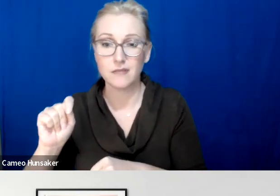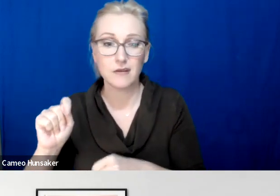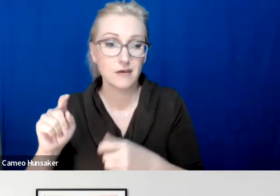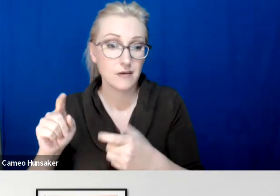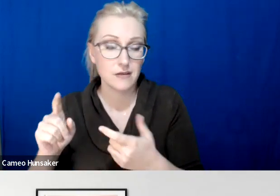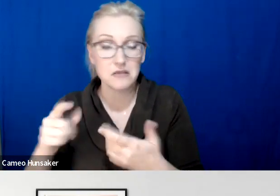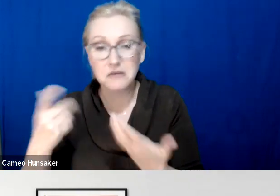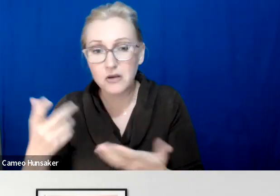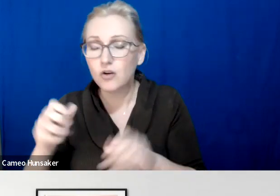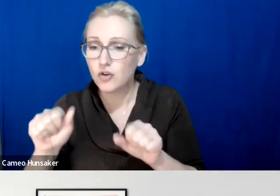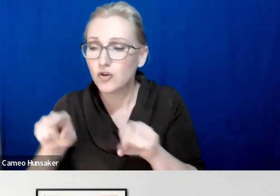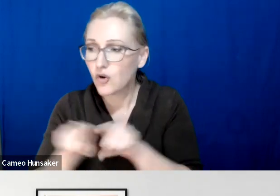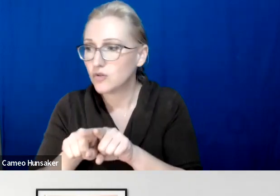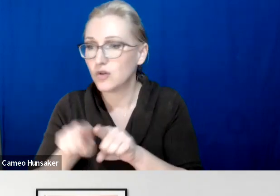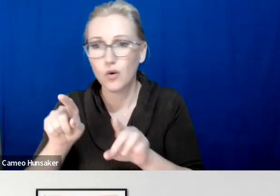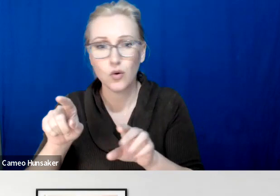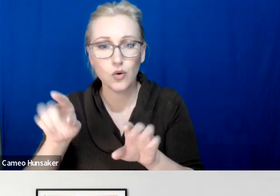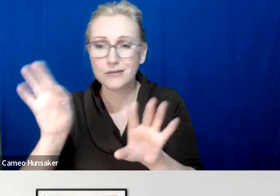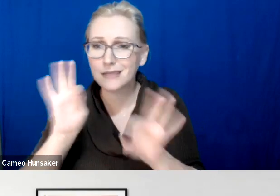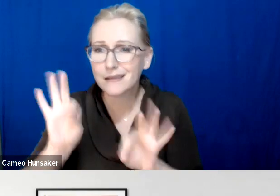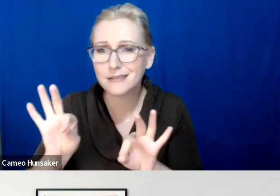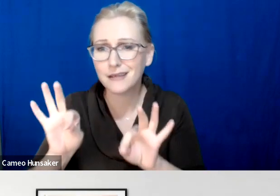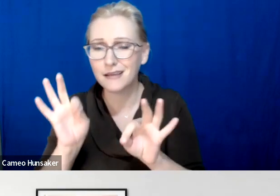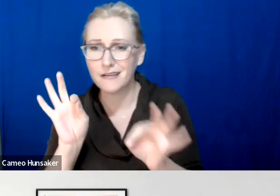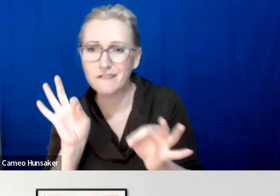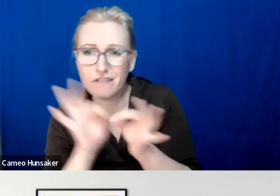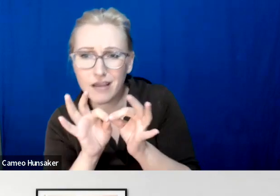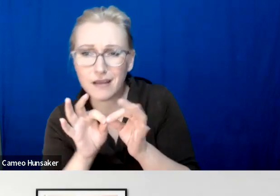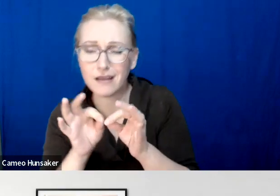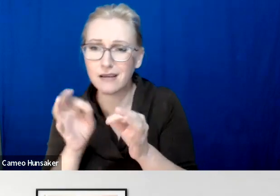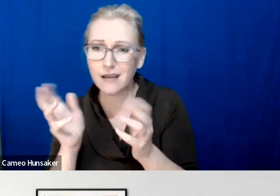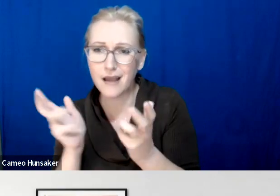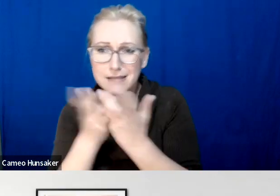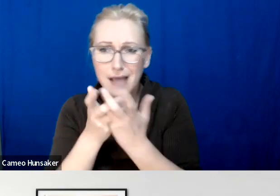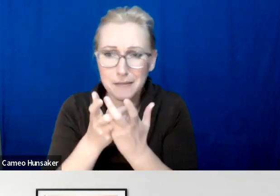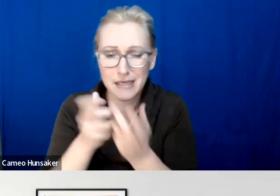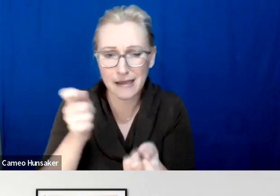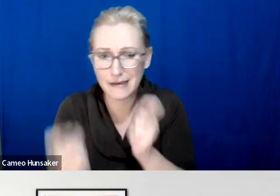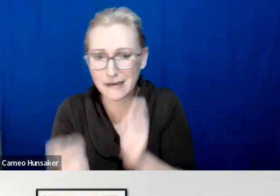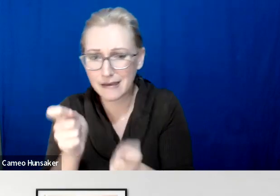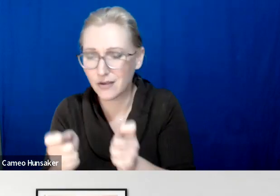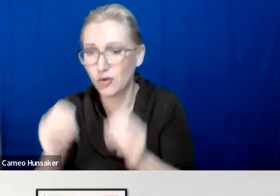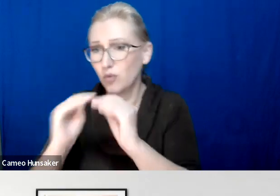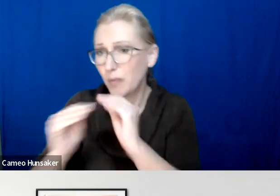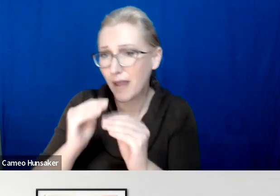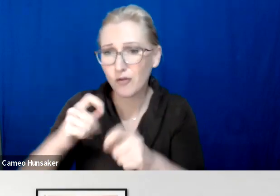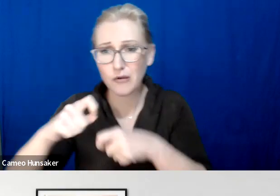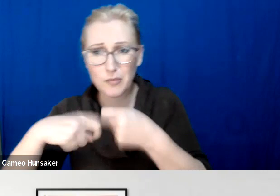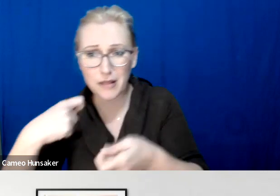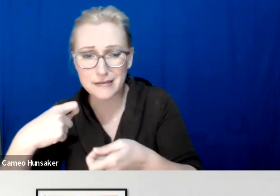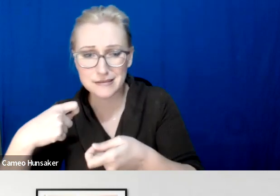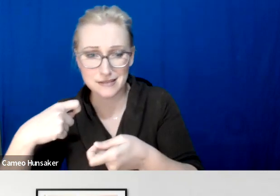designing, fitting, customizing, adapting, applying, maintaining, repairing, or replacing